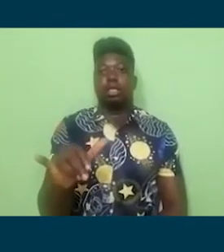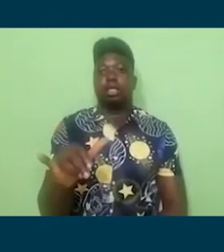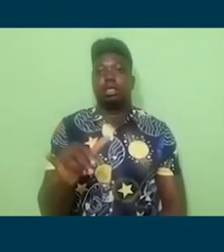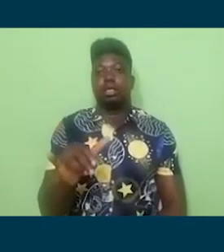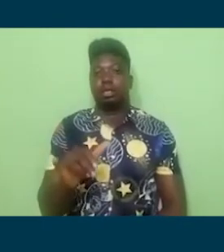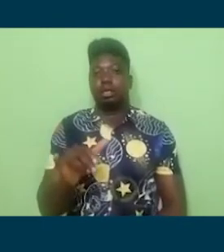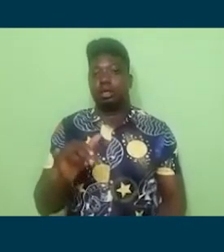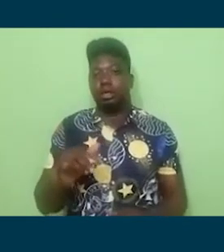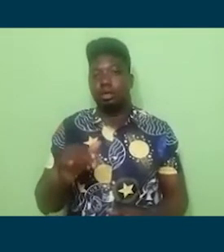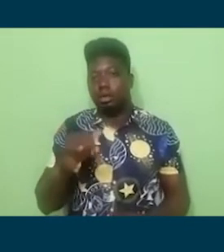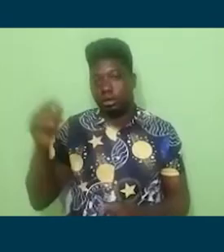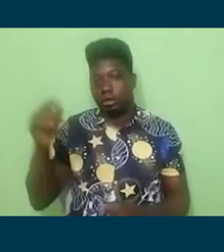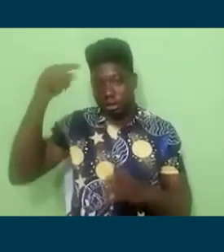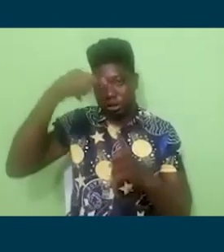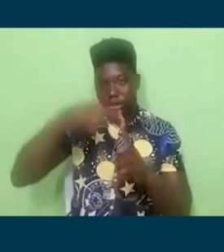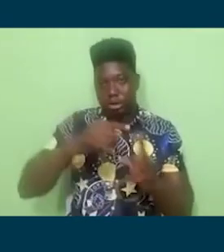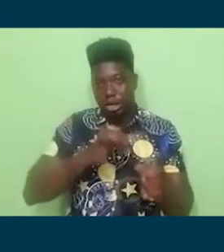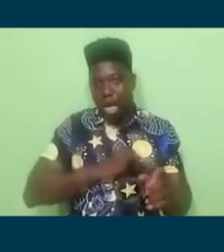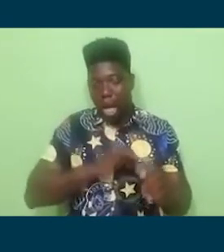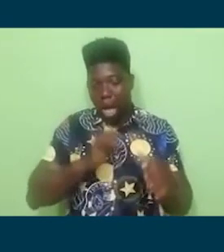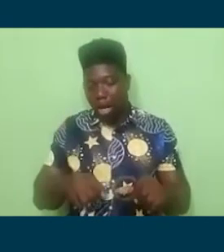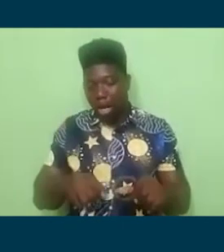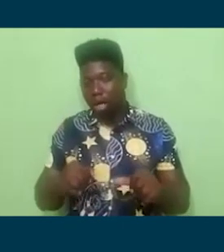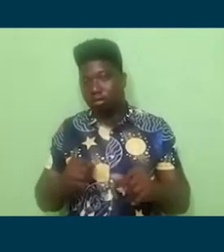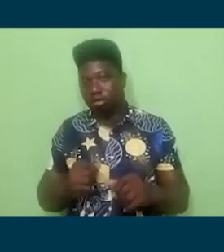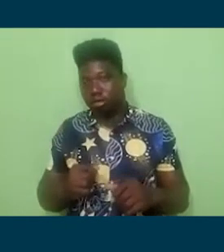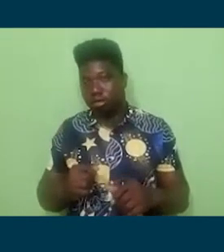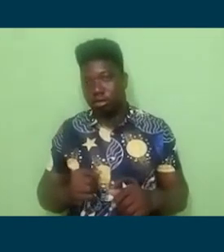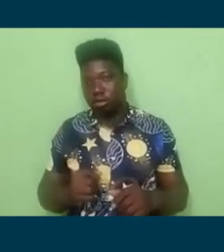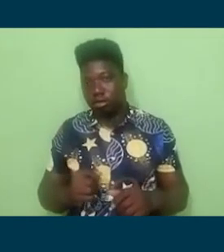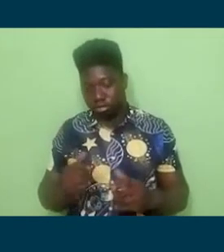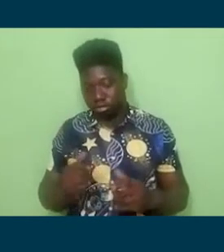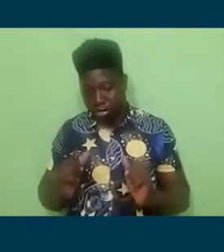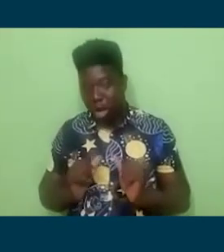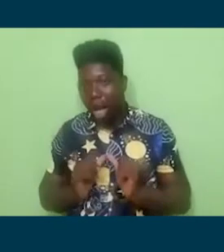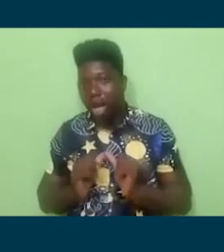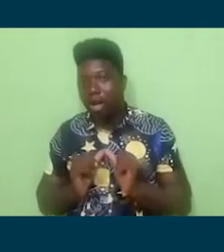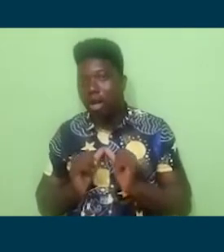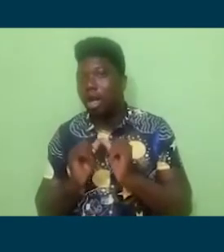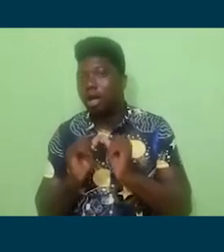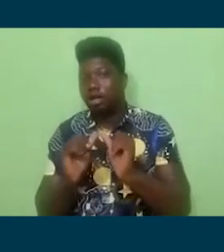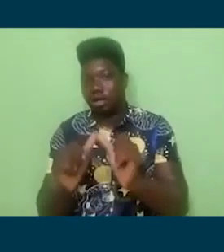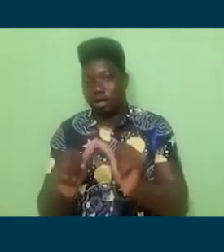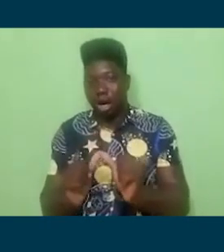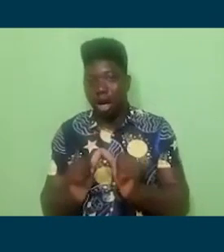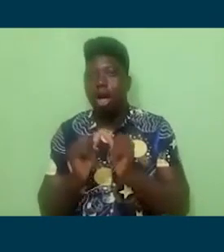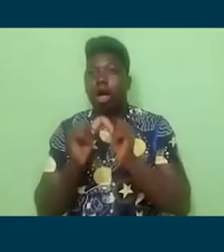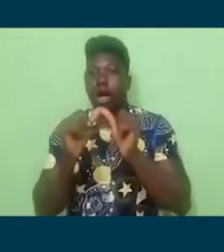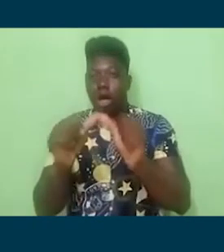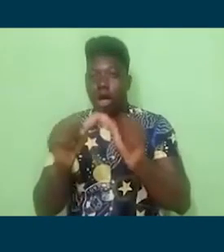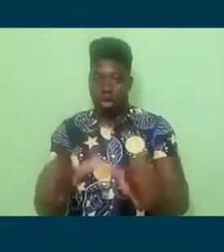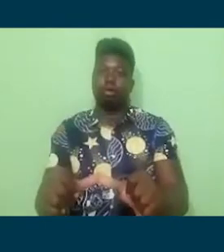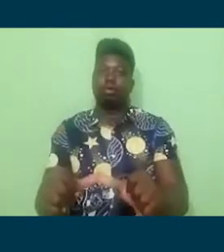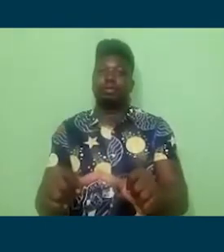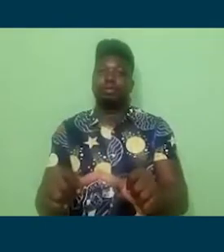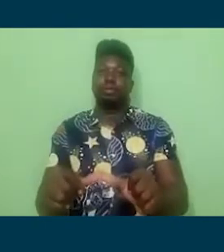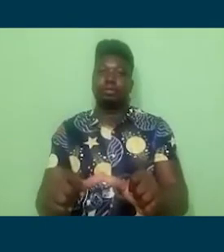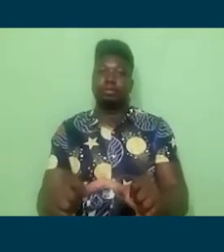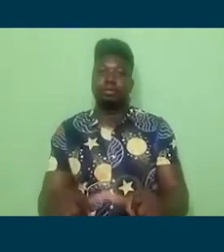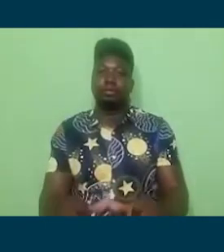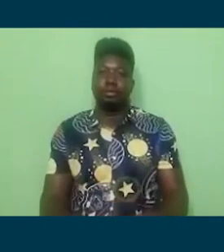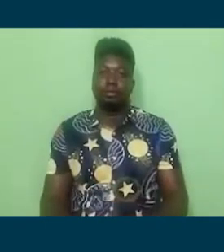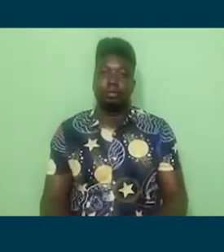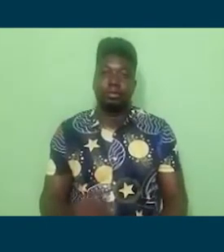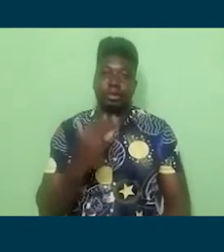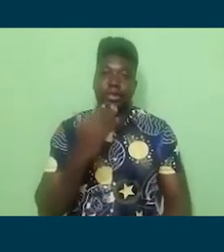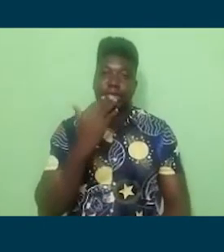sanctuary. Till I can carry on. Till I can carry on. Thank